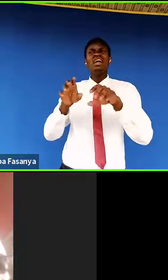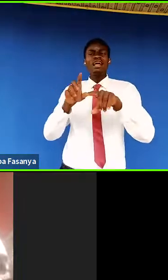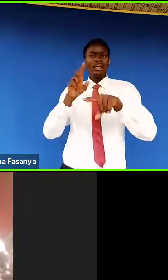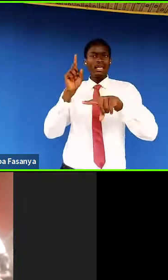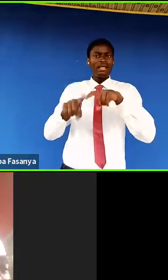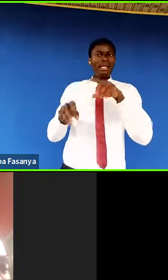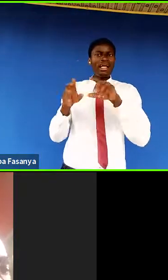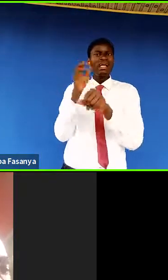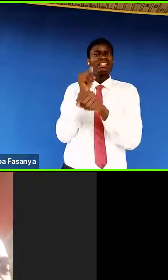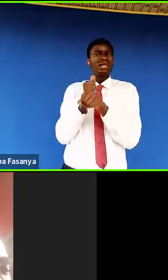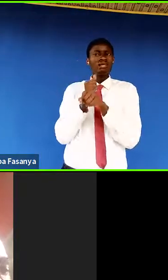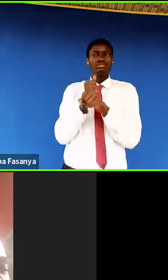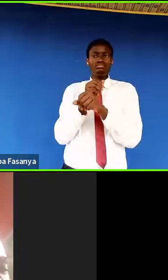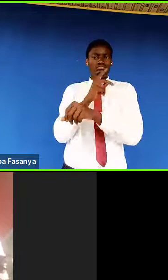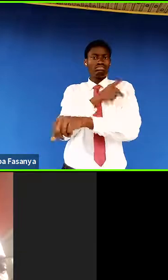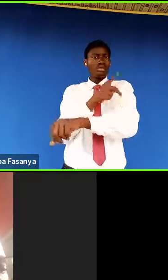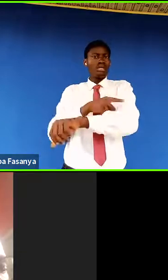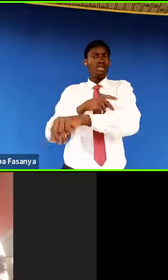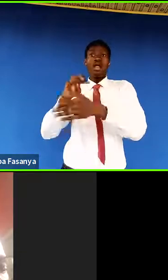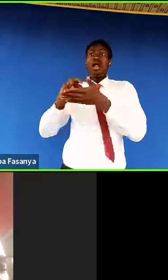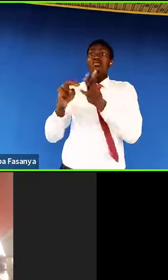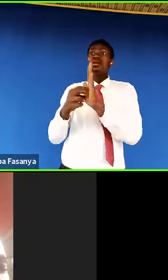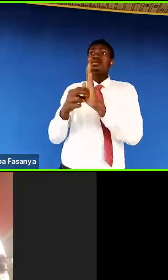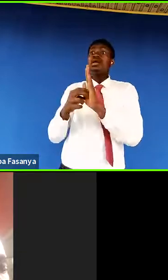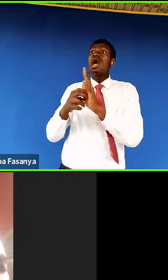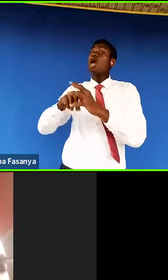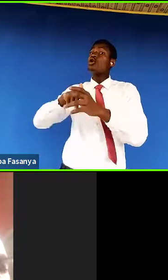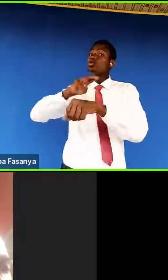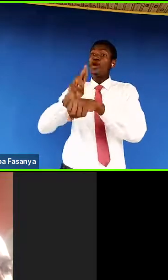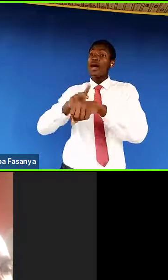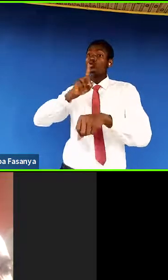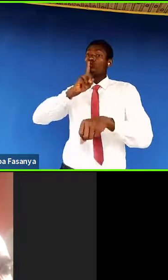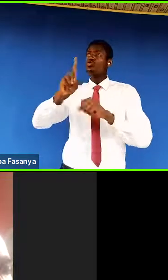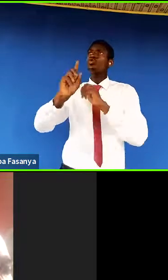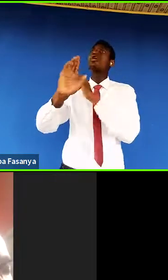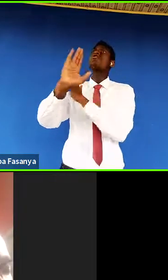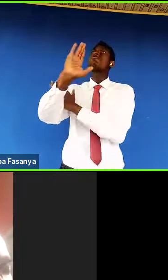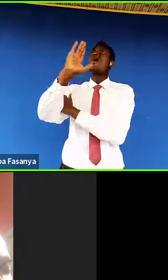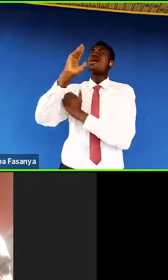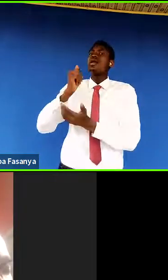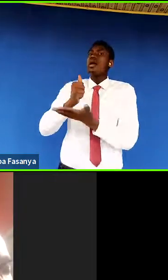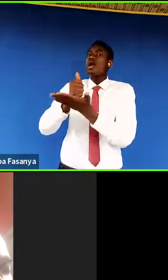factor that can help explain the unexplained infertility?